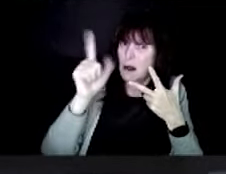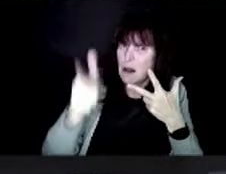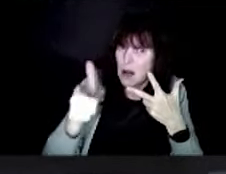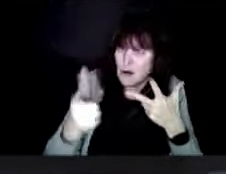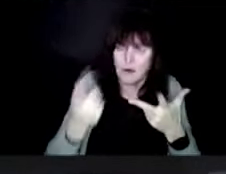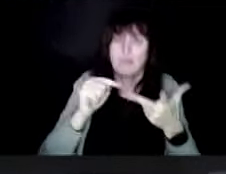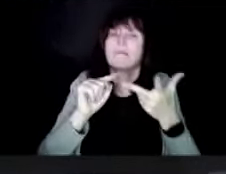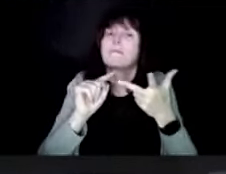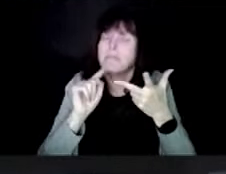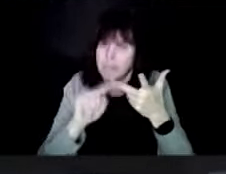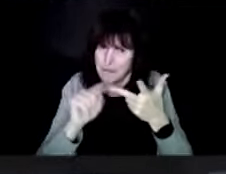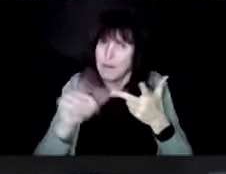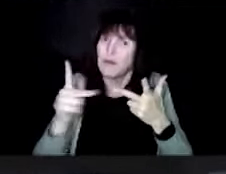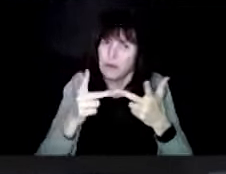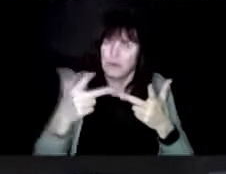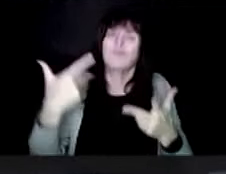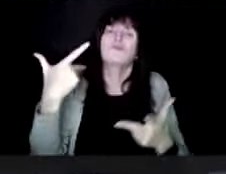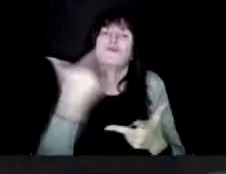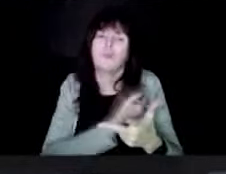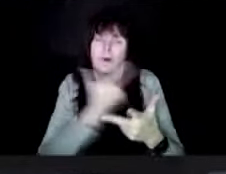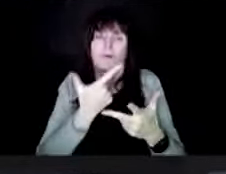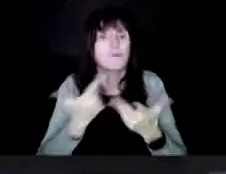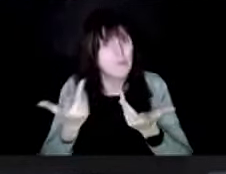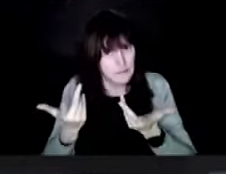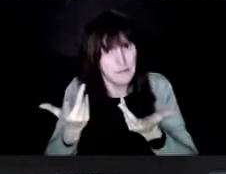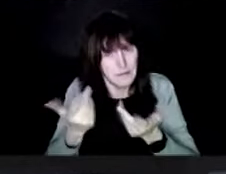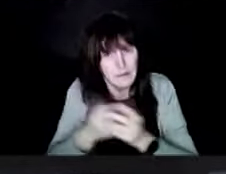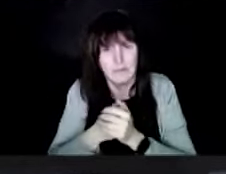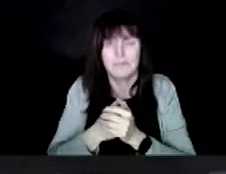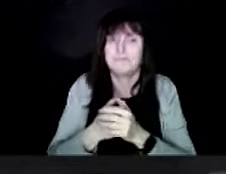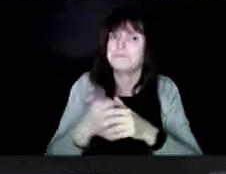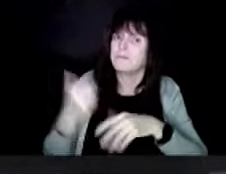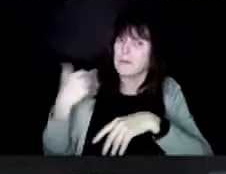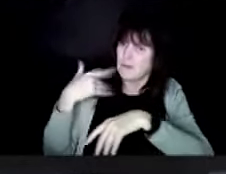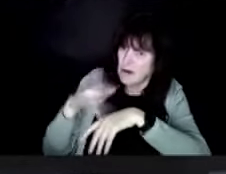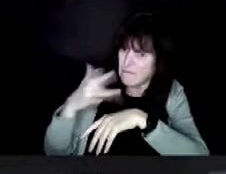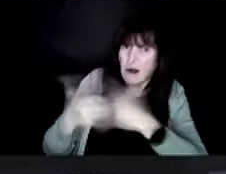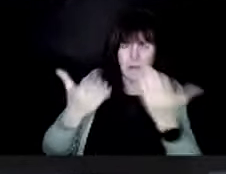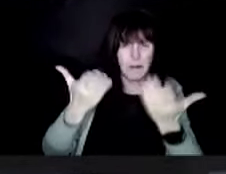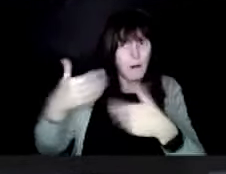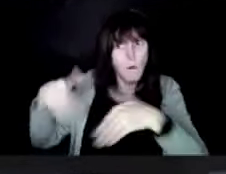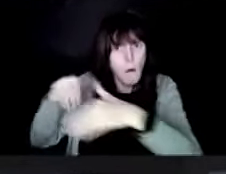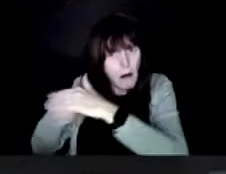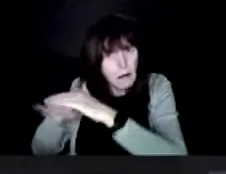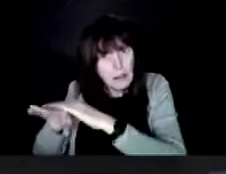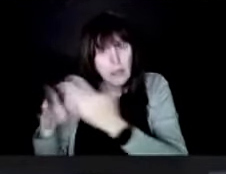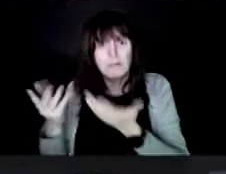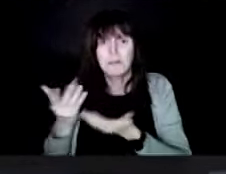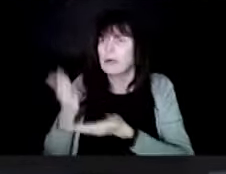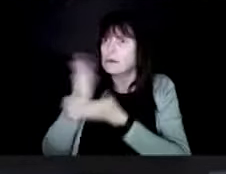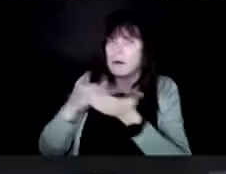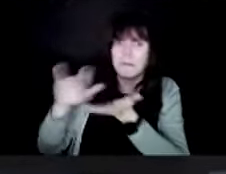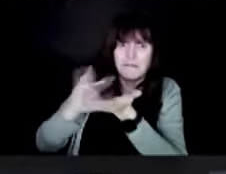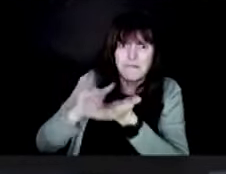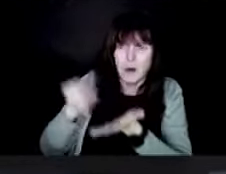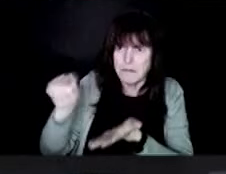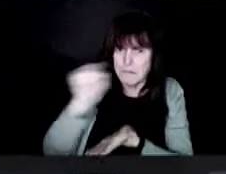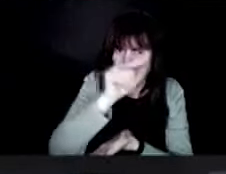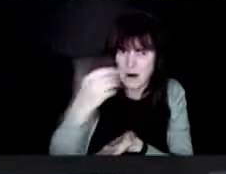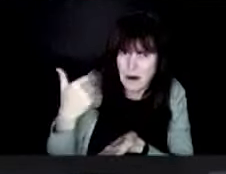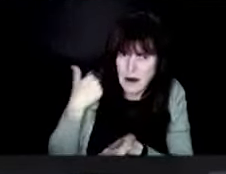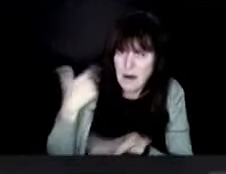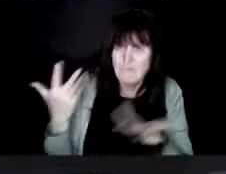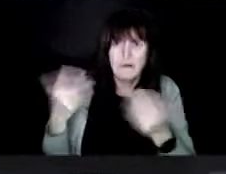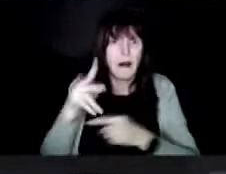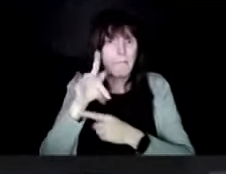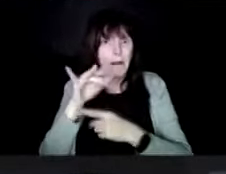today. There's walk-ins now more available. Our pharmacies have more appointments, and so do our public health clinics. Take advantage of them and